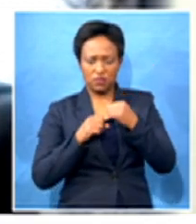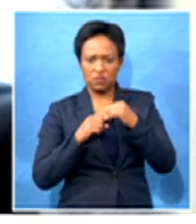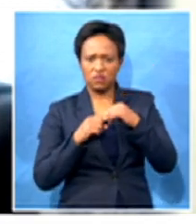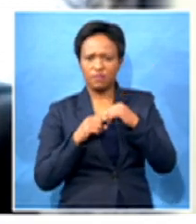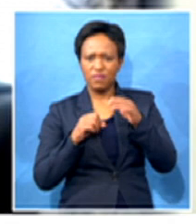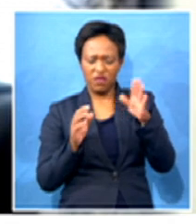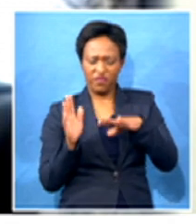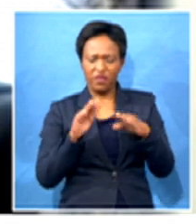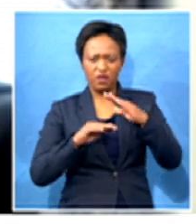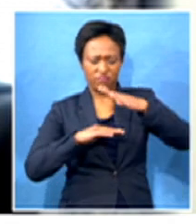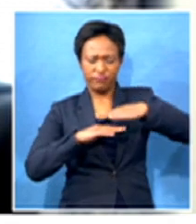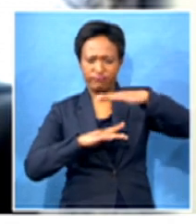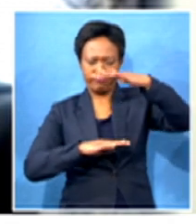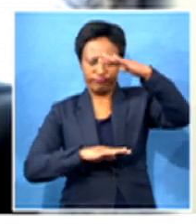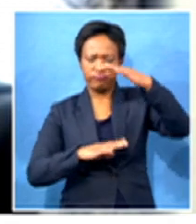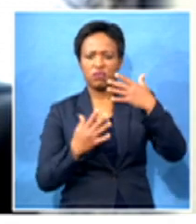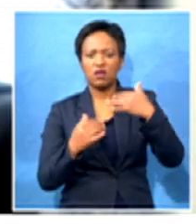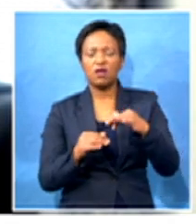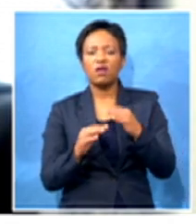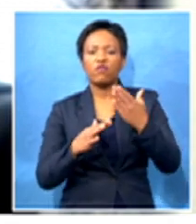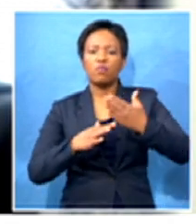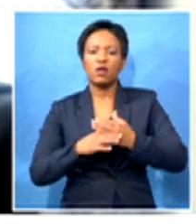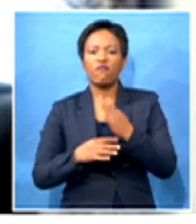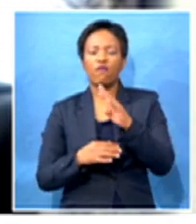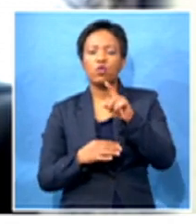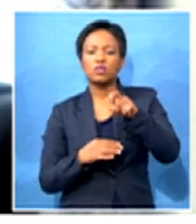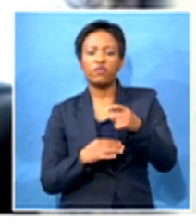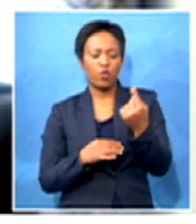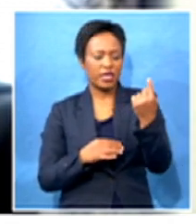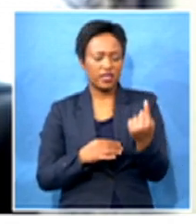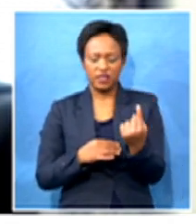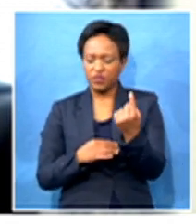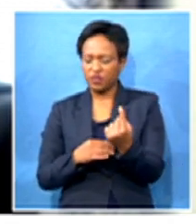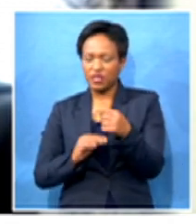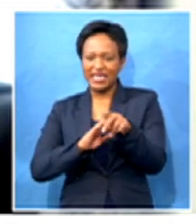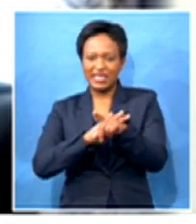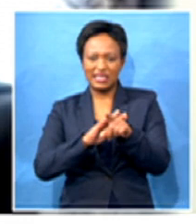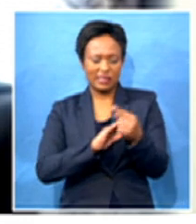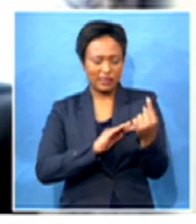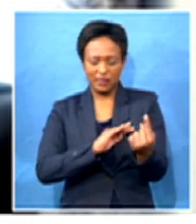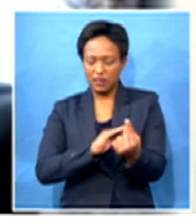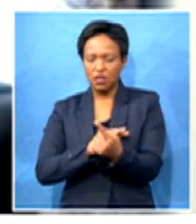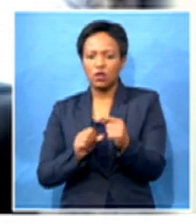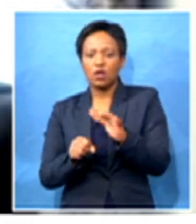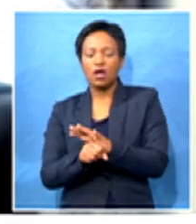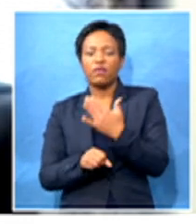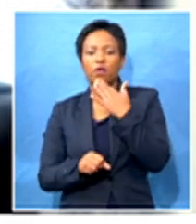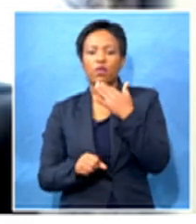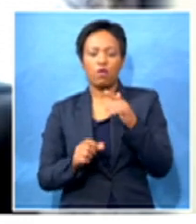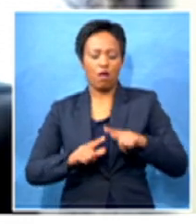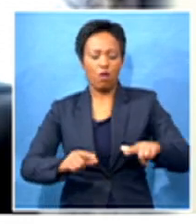break it down to 4,000 per district, which will cover the local municipality